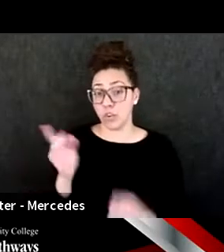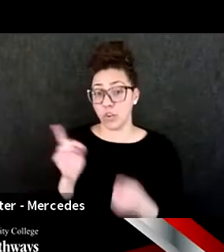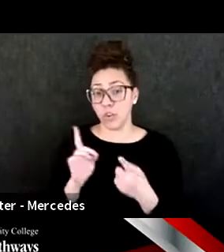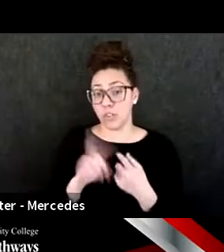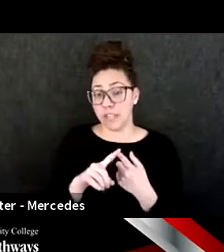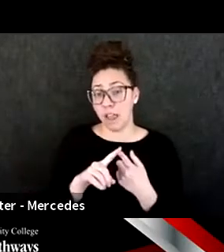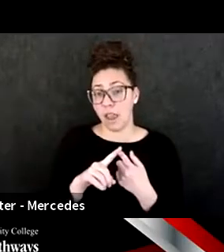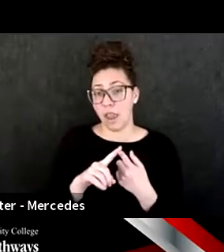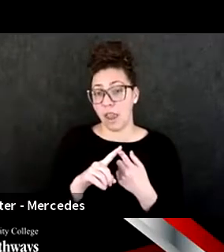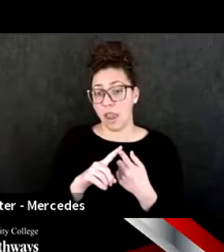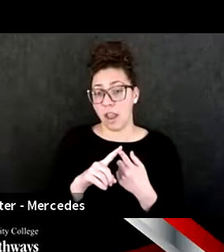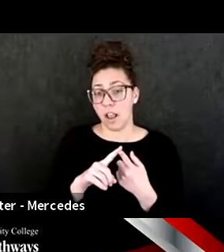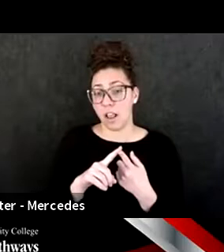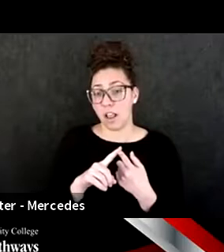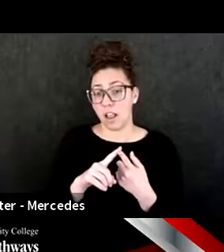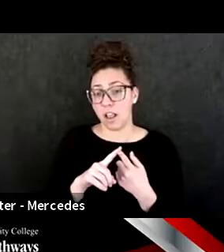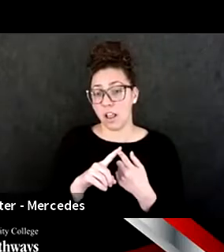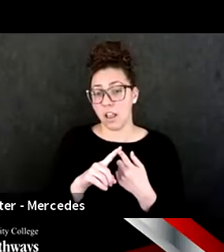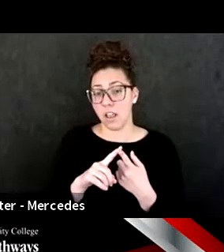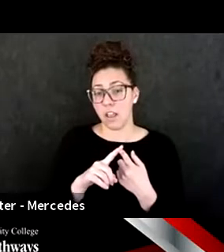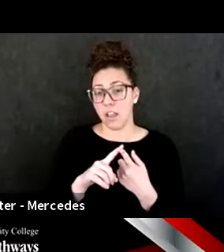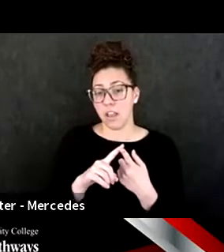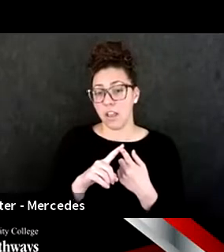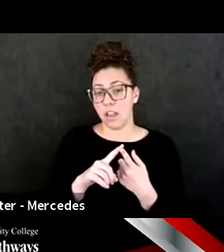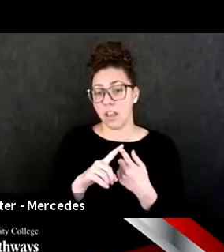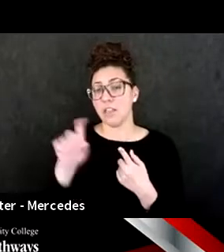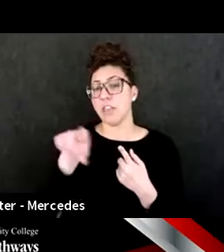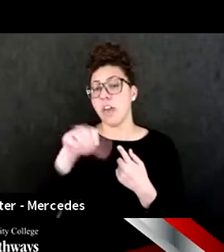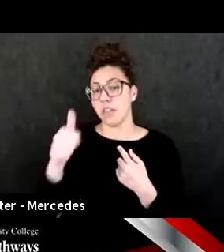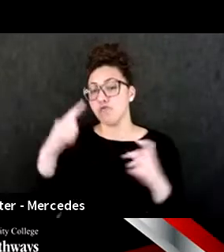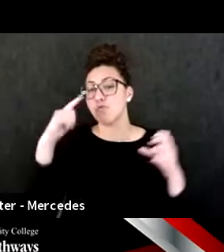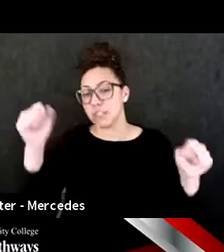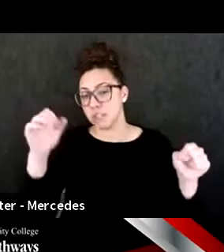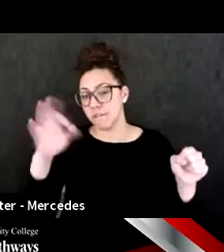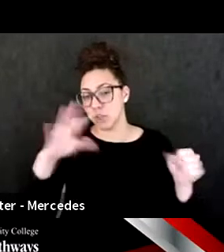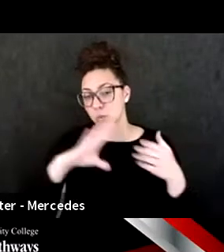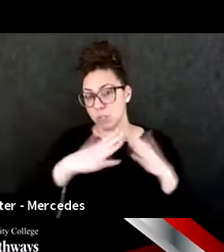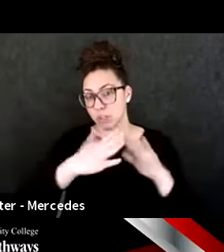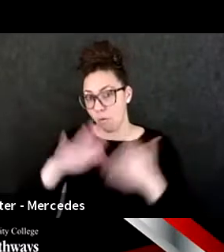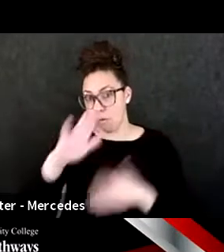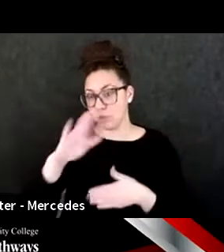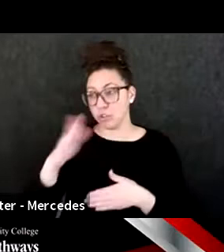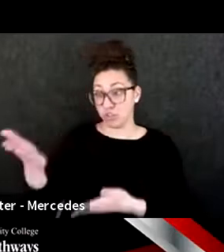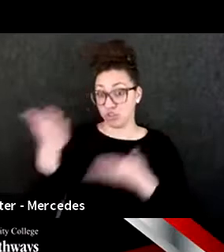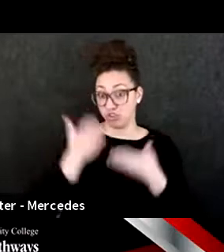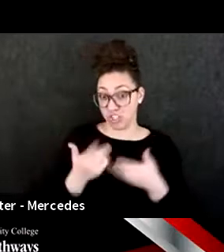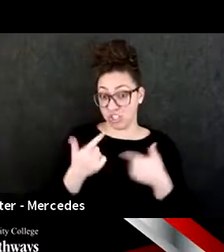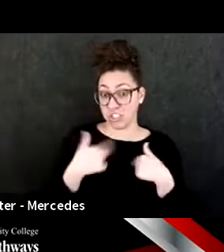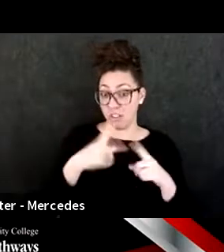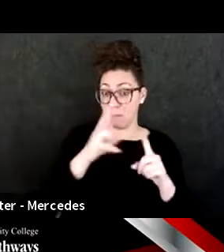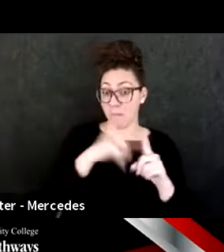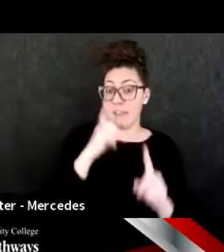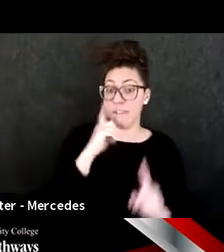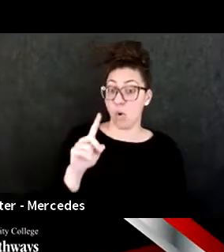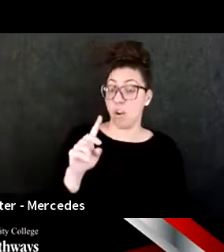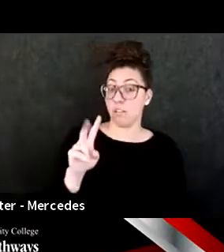until Ned Daphne, who was president of Fresno City College, suggested I apply for the interim vice president of instruction at Fresno City. So I